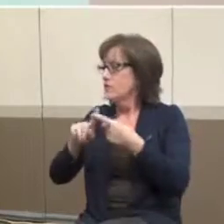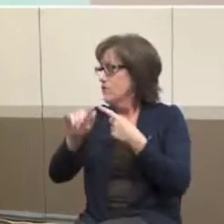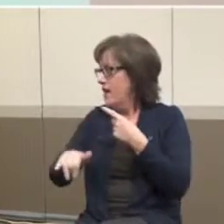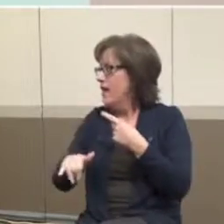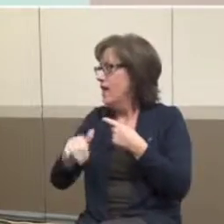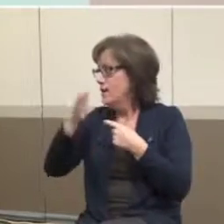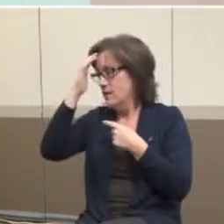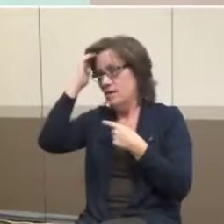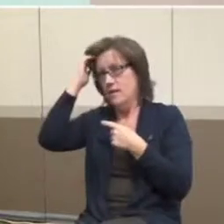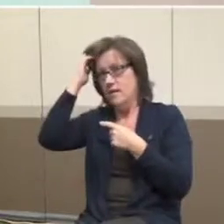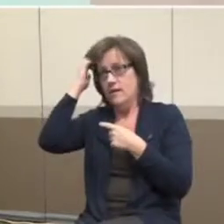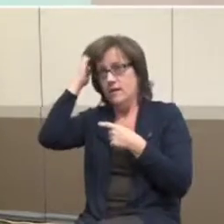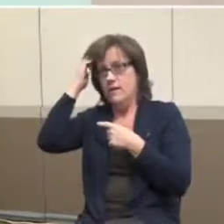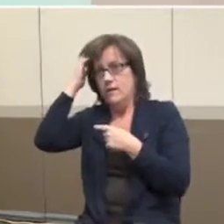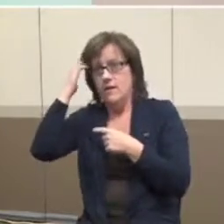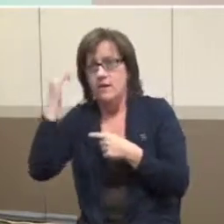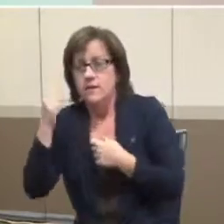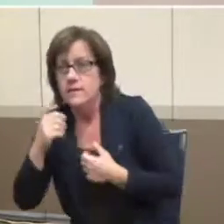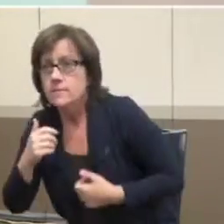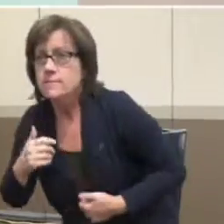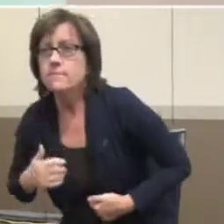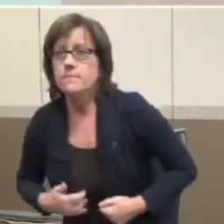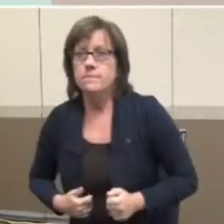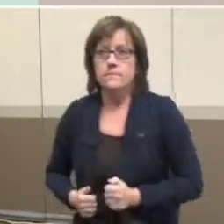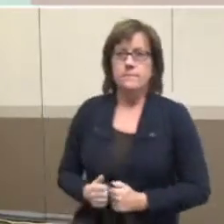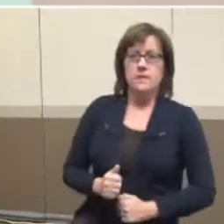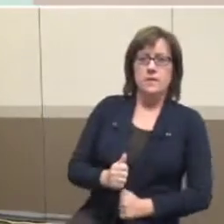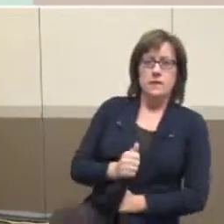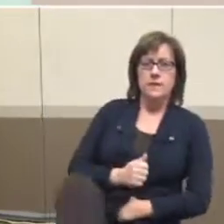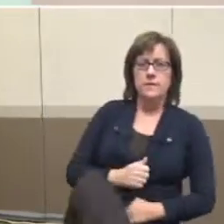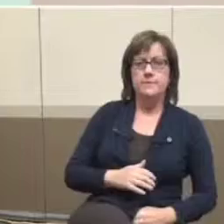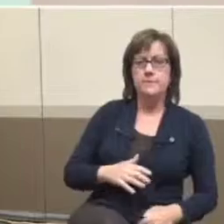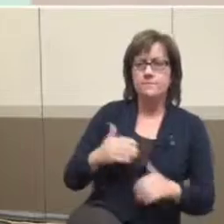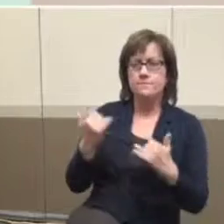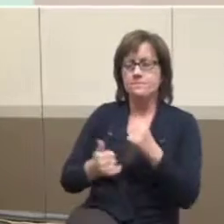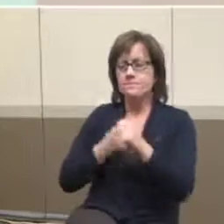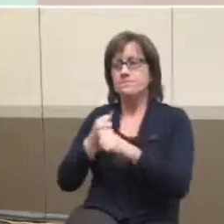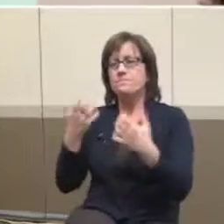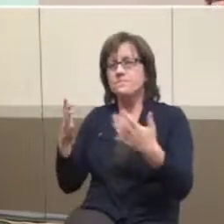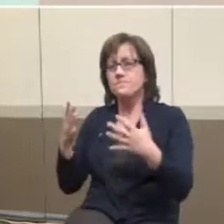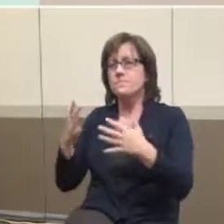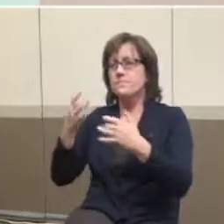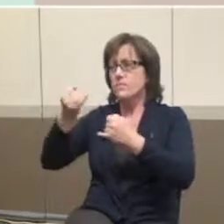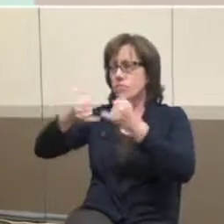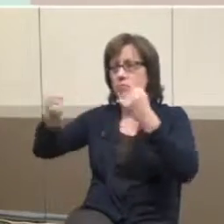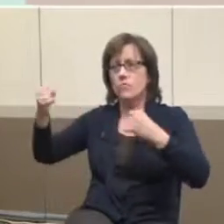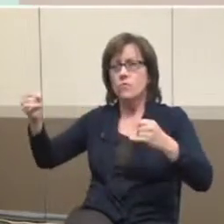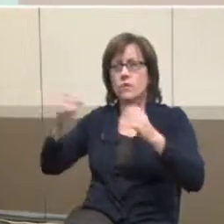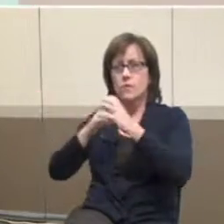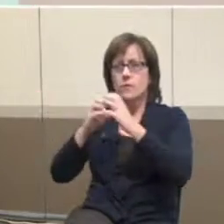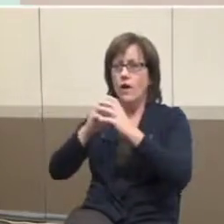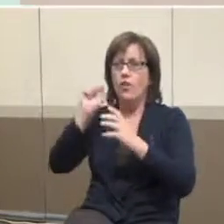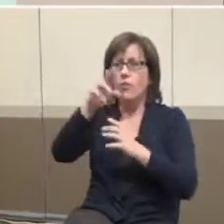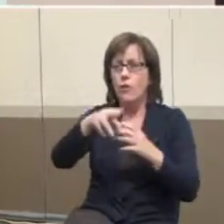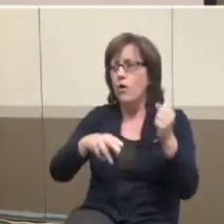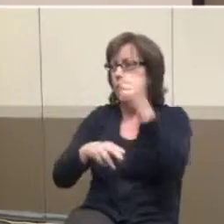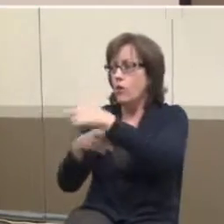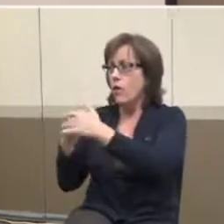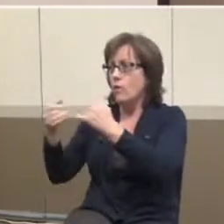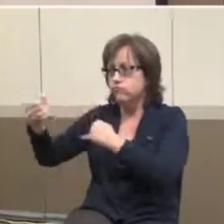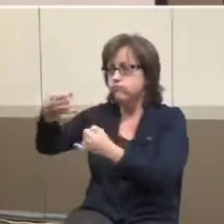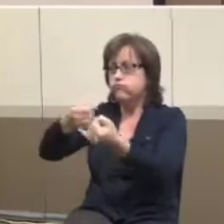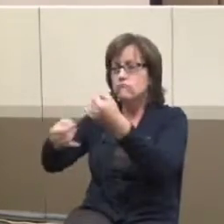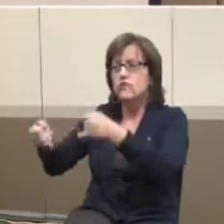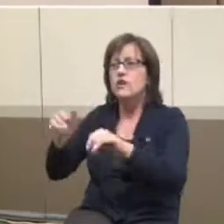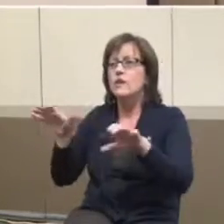that. This year I did something completely different. After we did the activity, this was a little silly, but